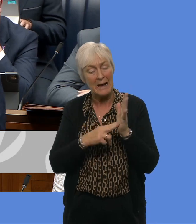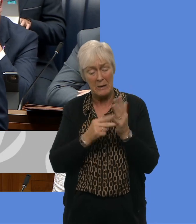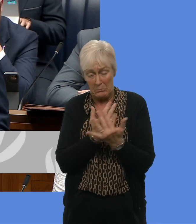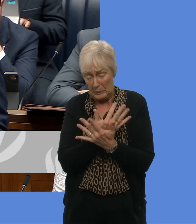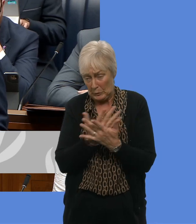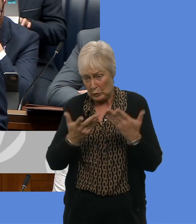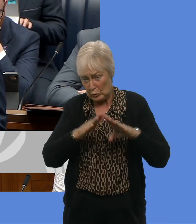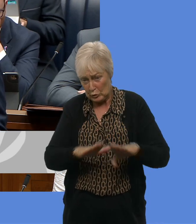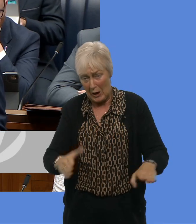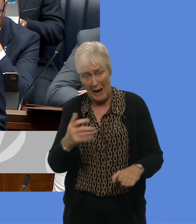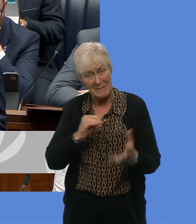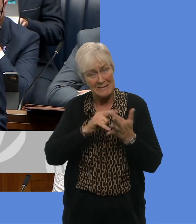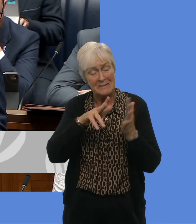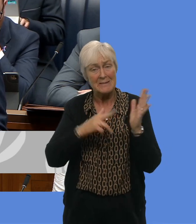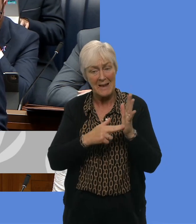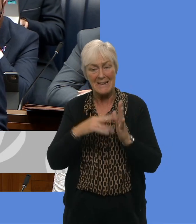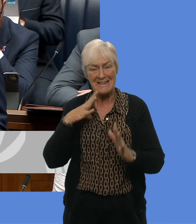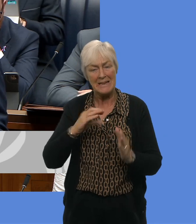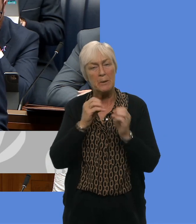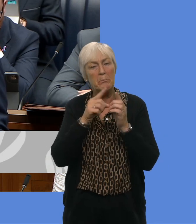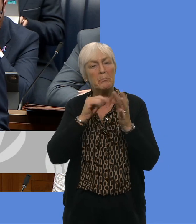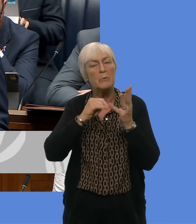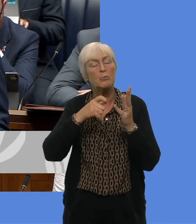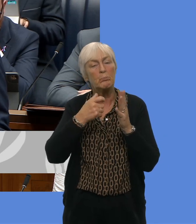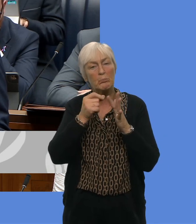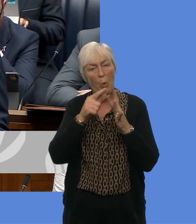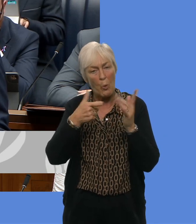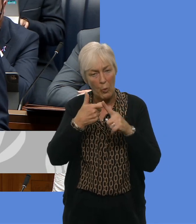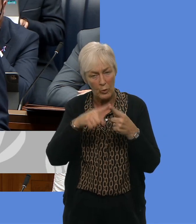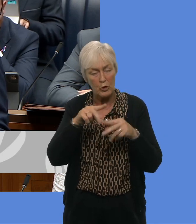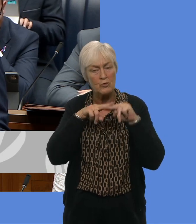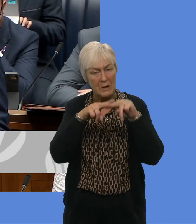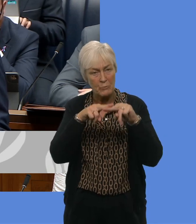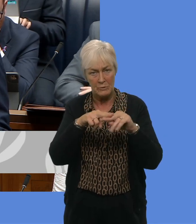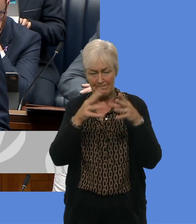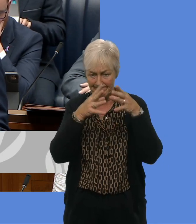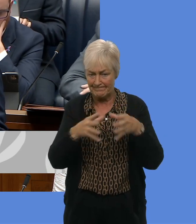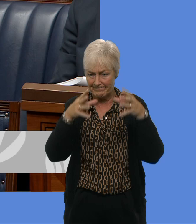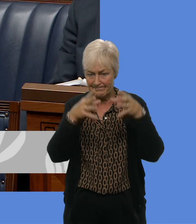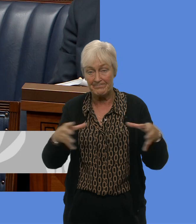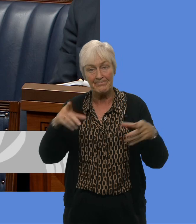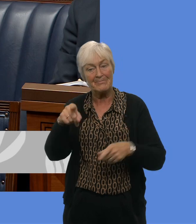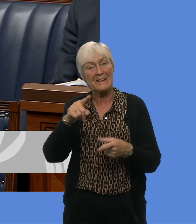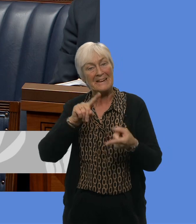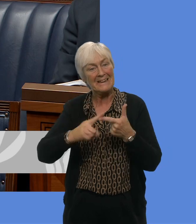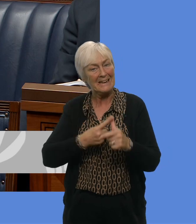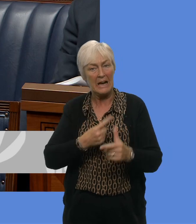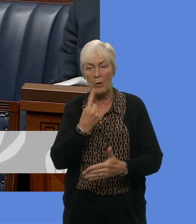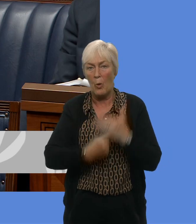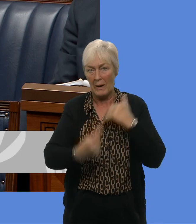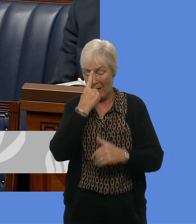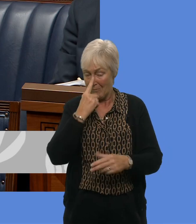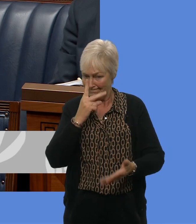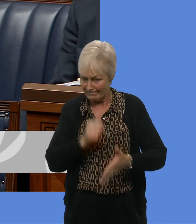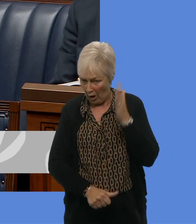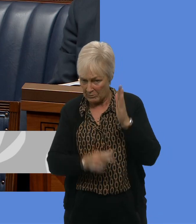with a statement of SEN requiring bespoke transport arrangements continues to increase. The EA can only start arranging transport once a